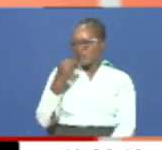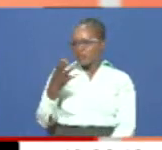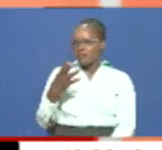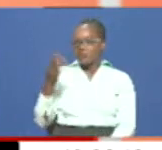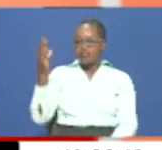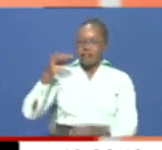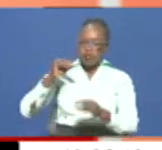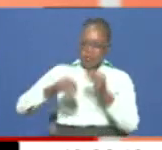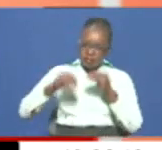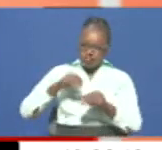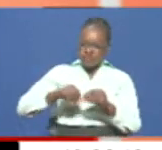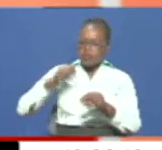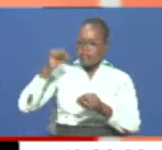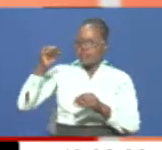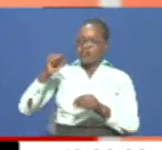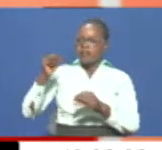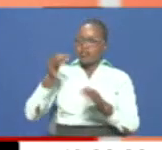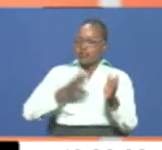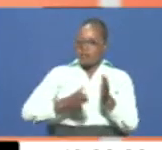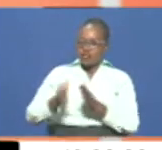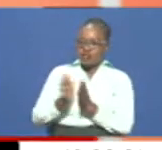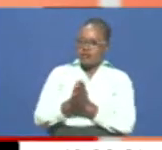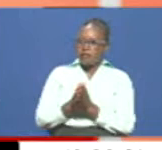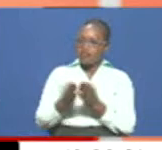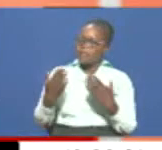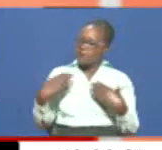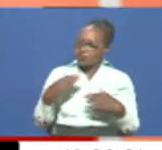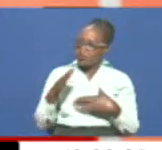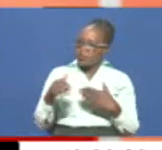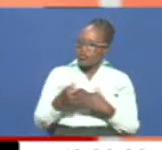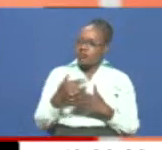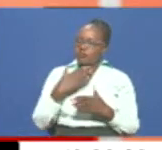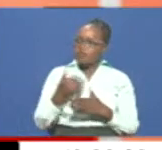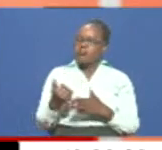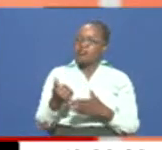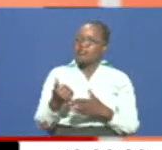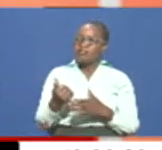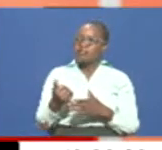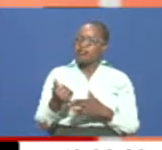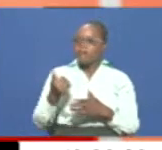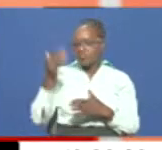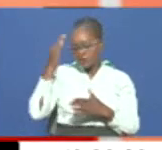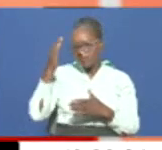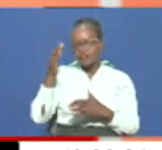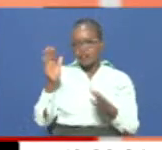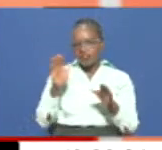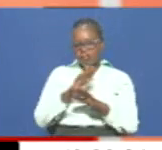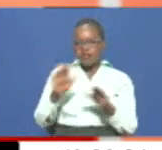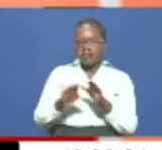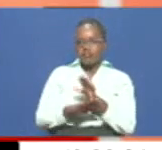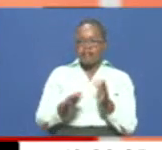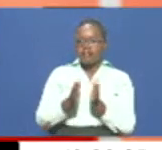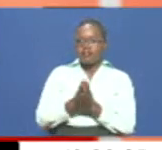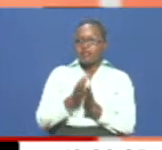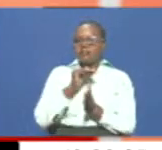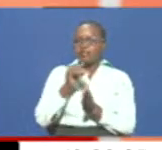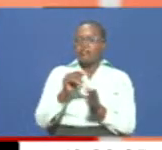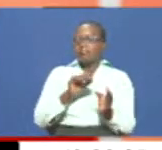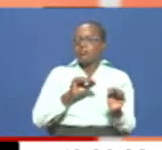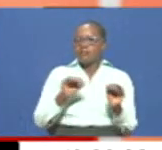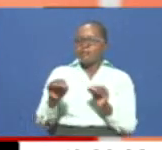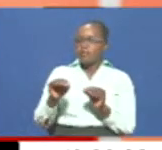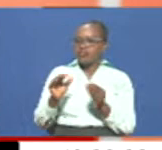aspect, and so every candidate would want to hold on to everything, and the non-transitioning of some of